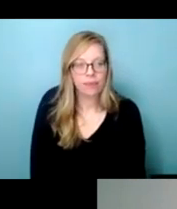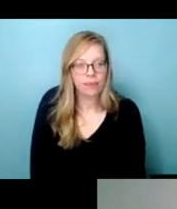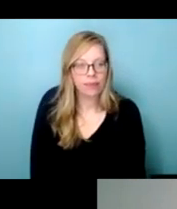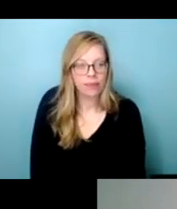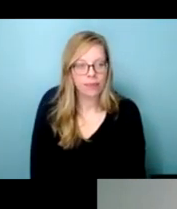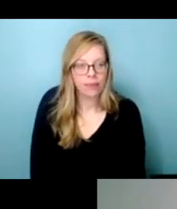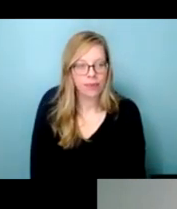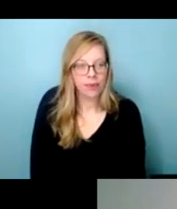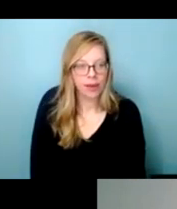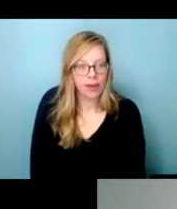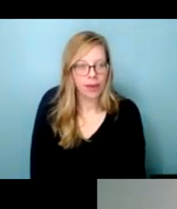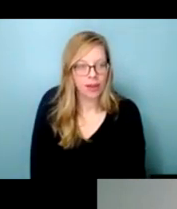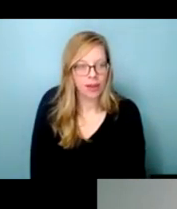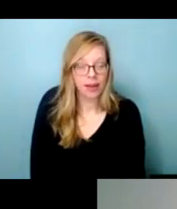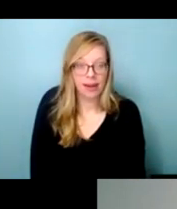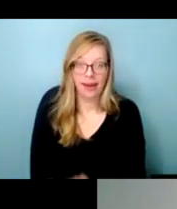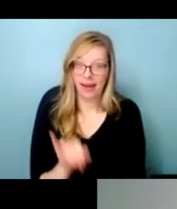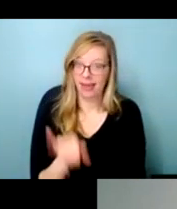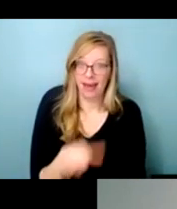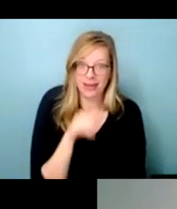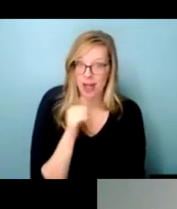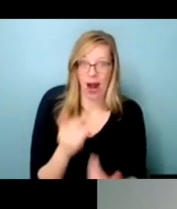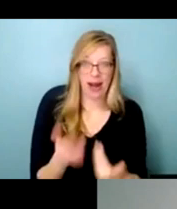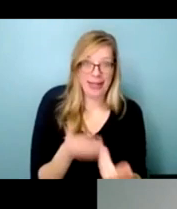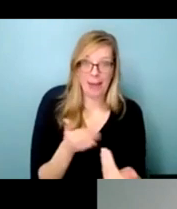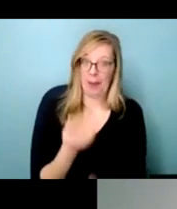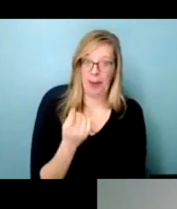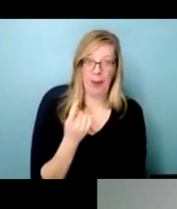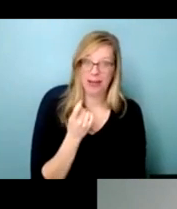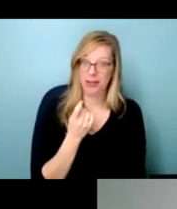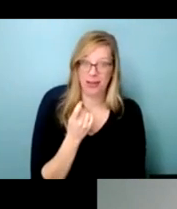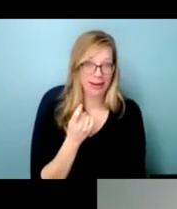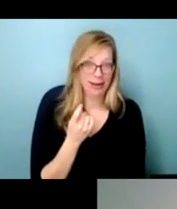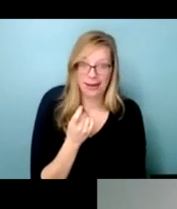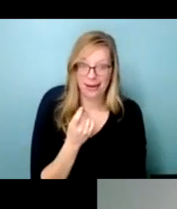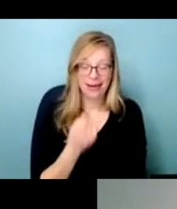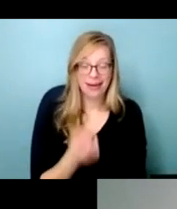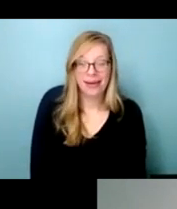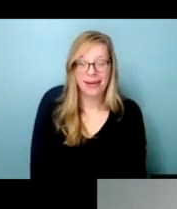Not a simple question. No.